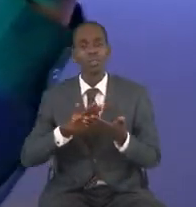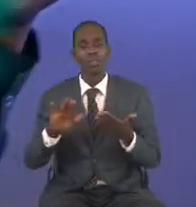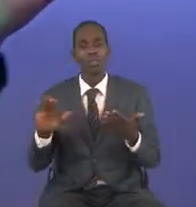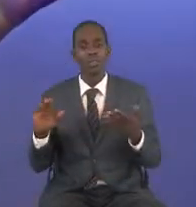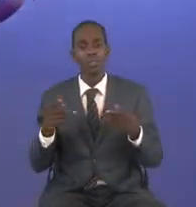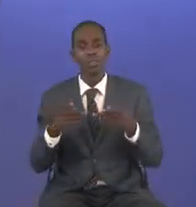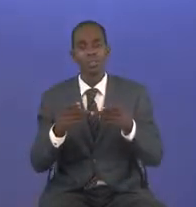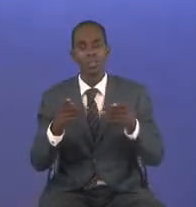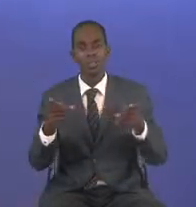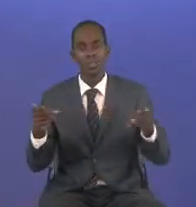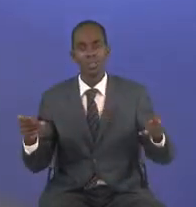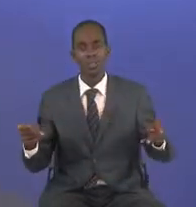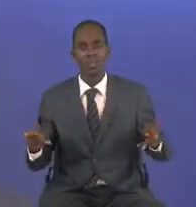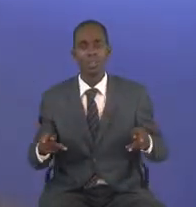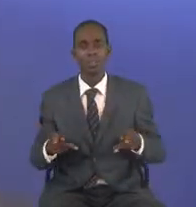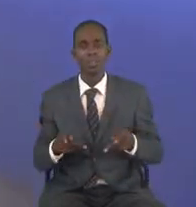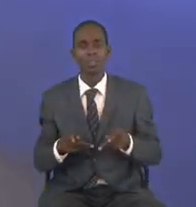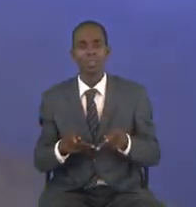sanctuary.